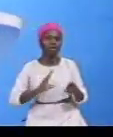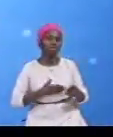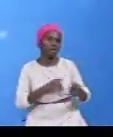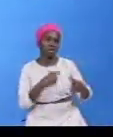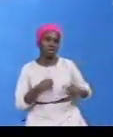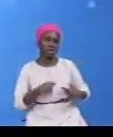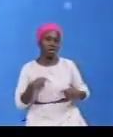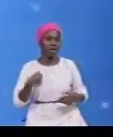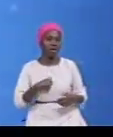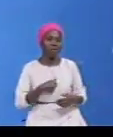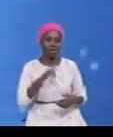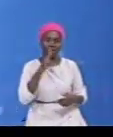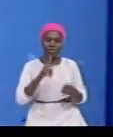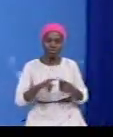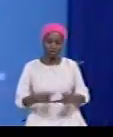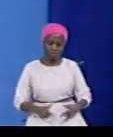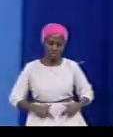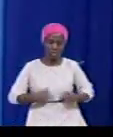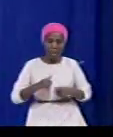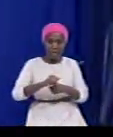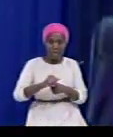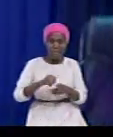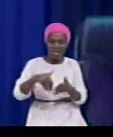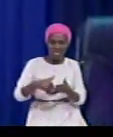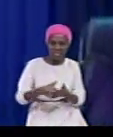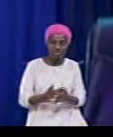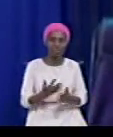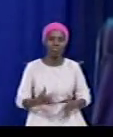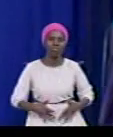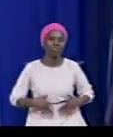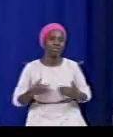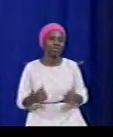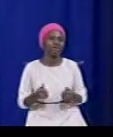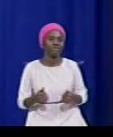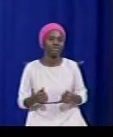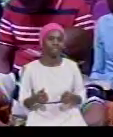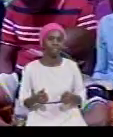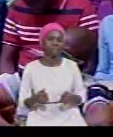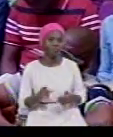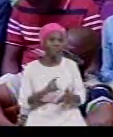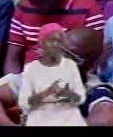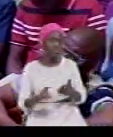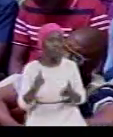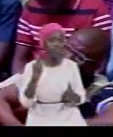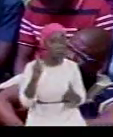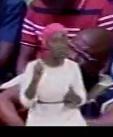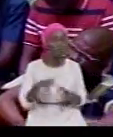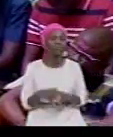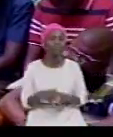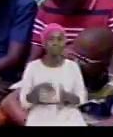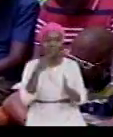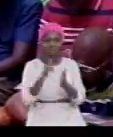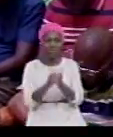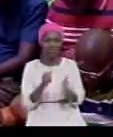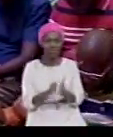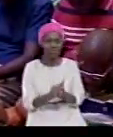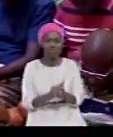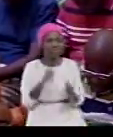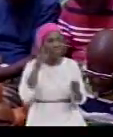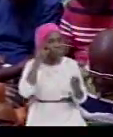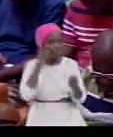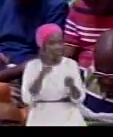will not walk in darkness. Look at verse 21. In verse 21, beloved, if